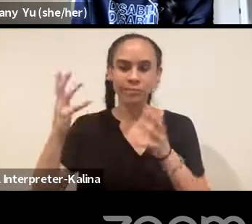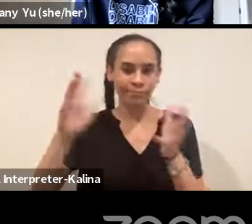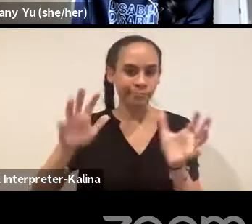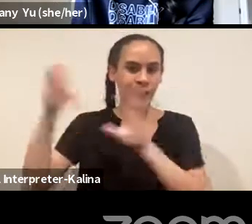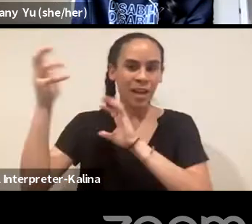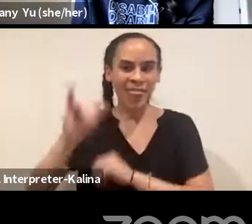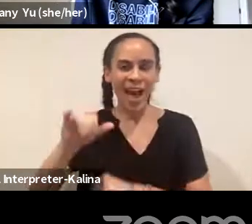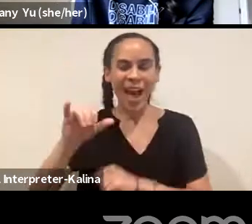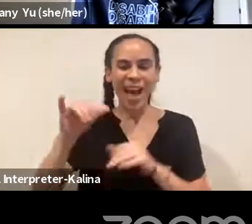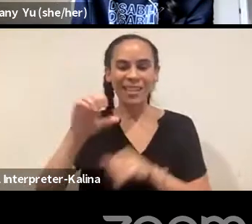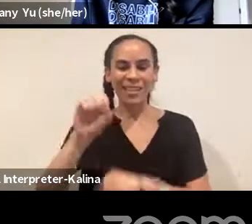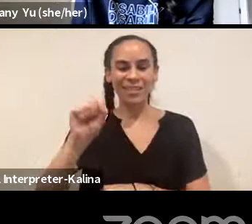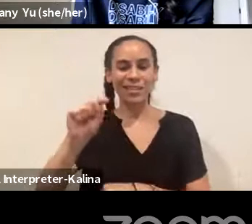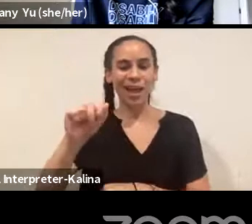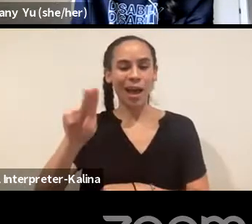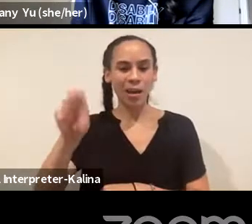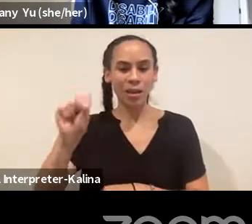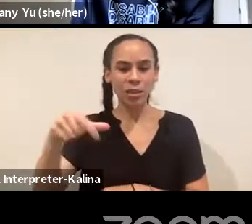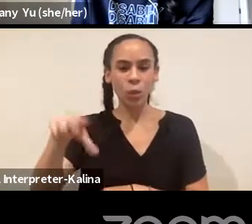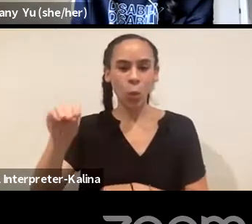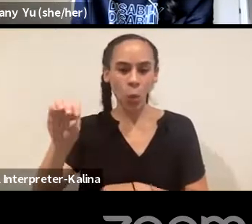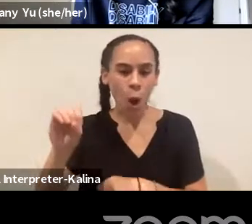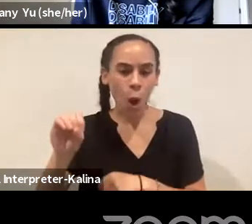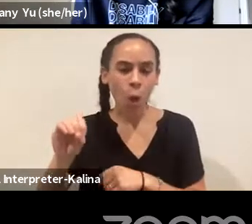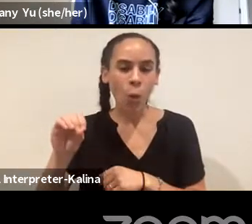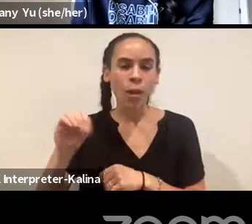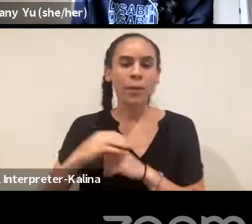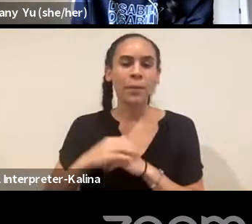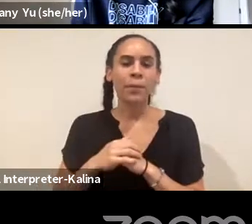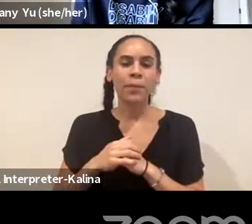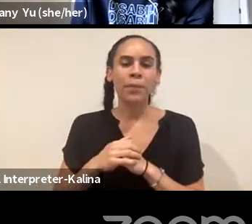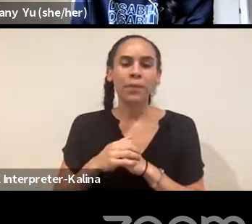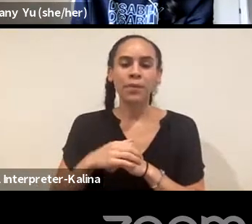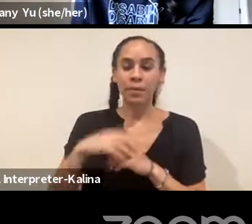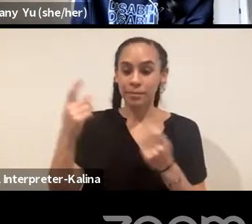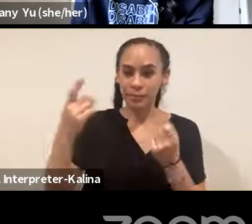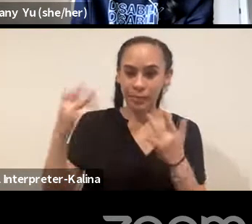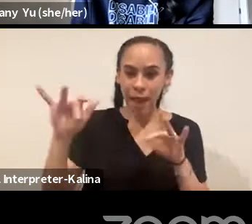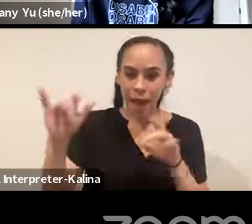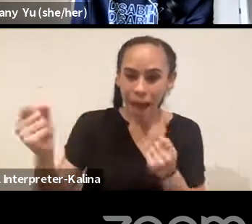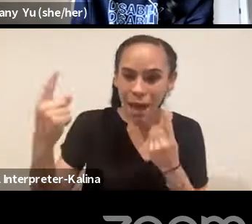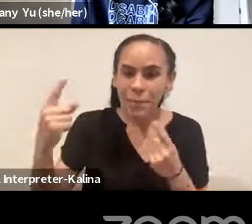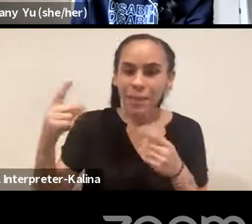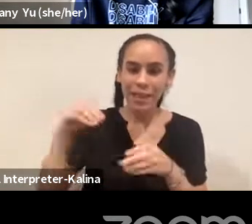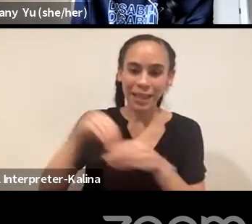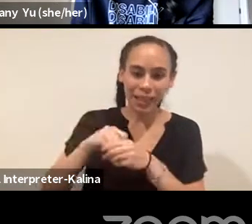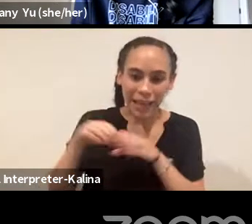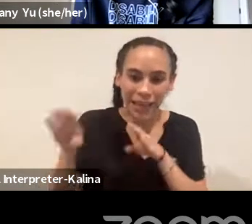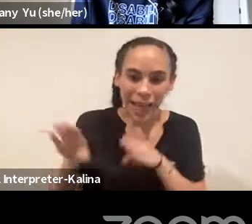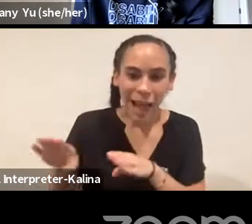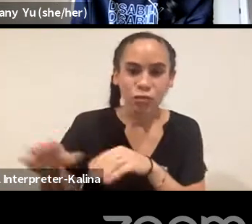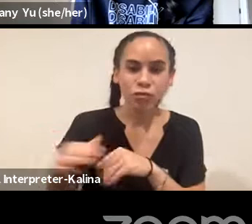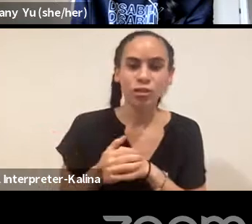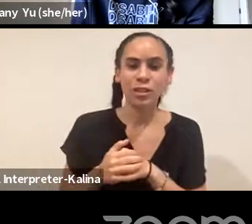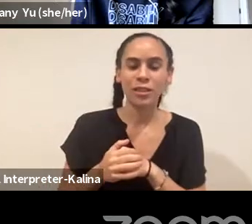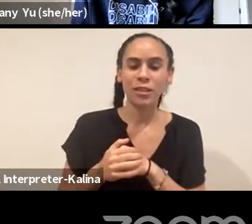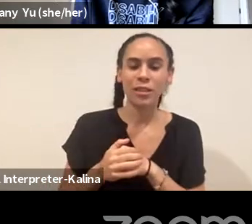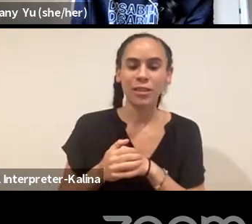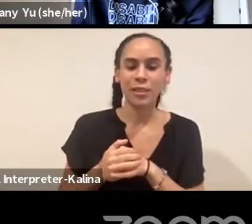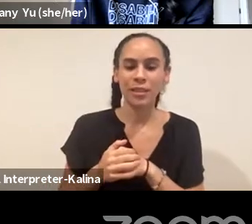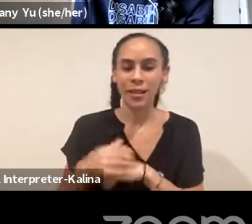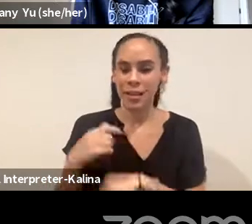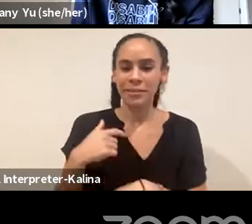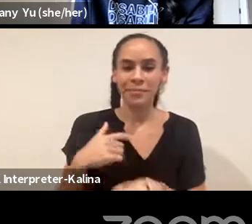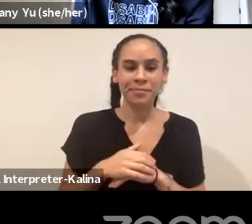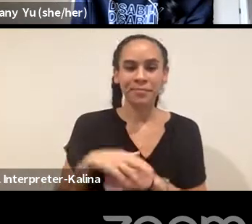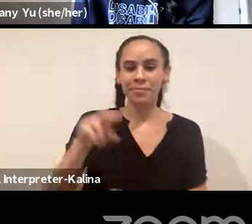that are happening in our workplace. Yeah, empathy and action. Lisa, thank you. And Toki, I see you too.